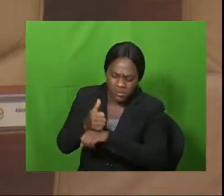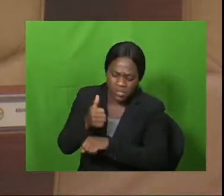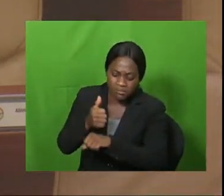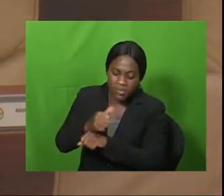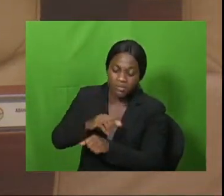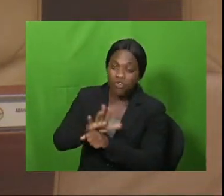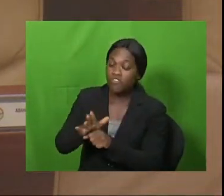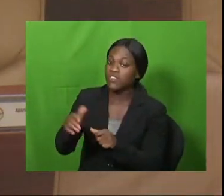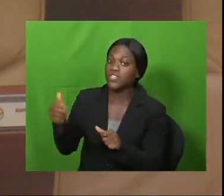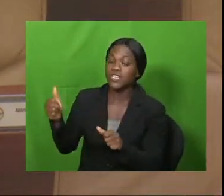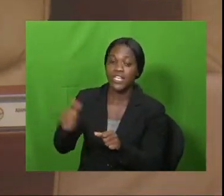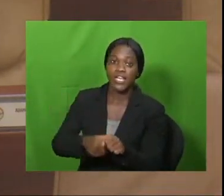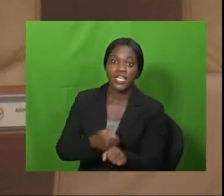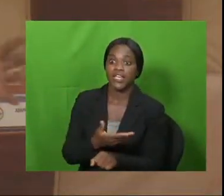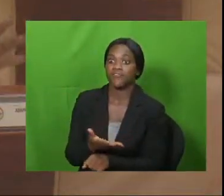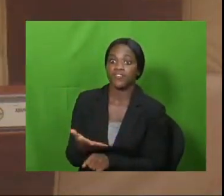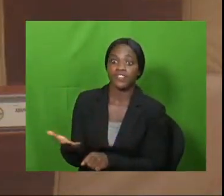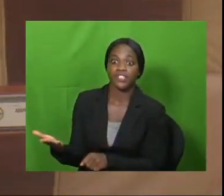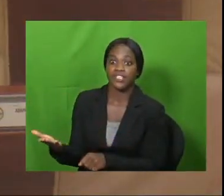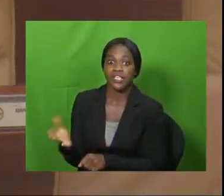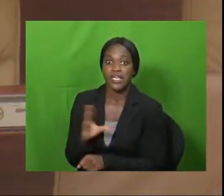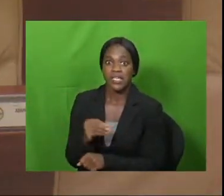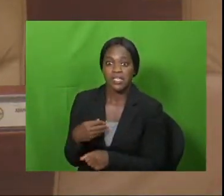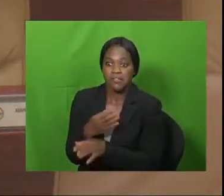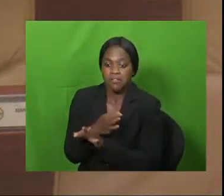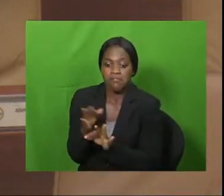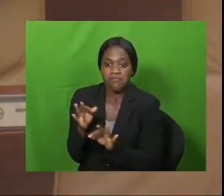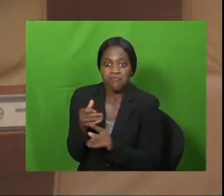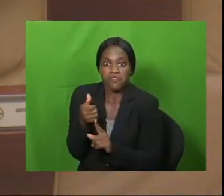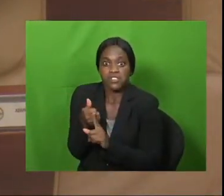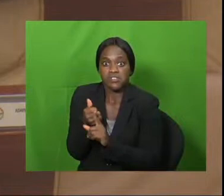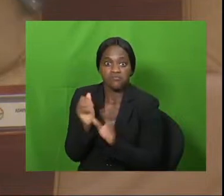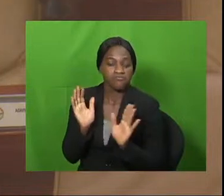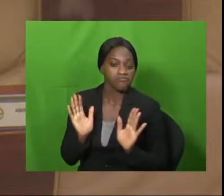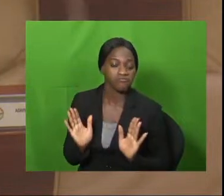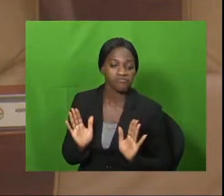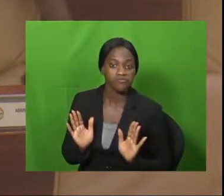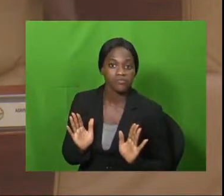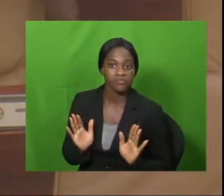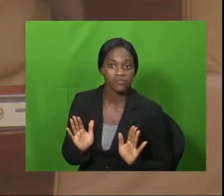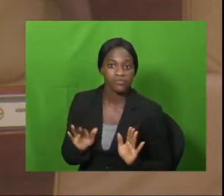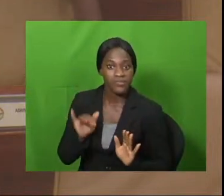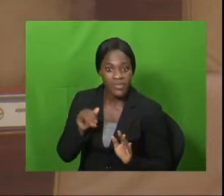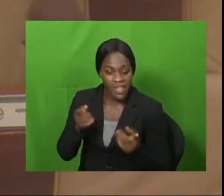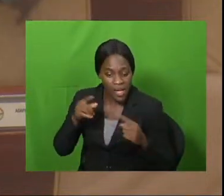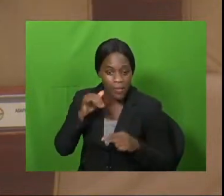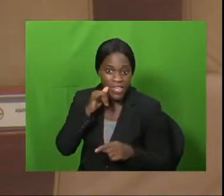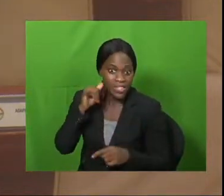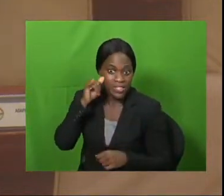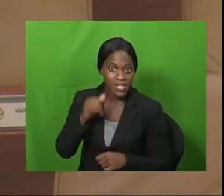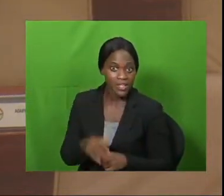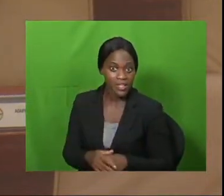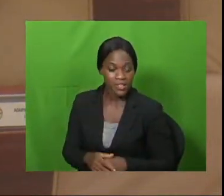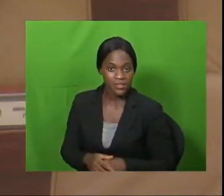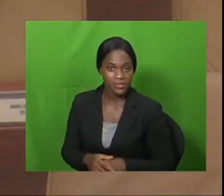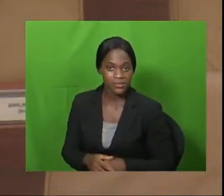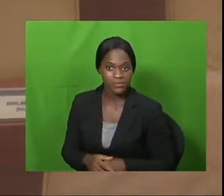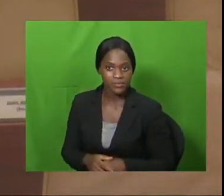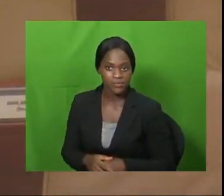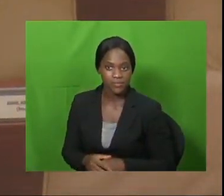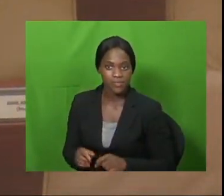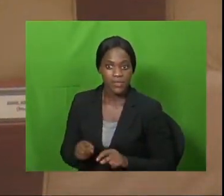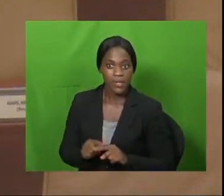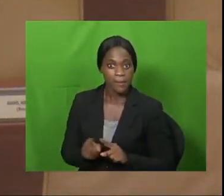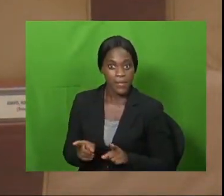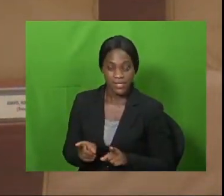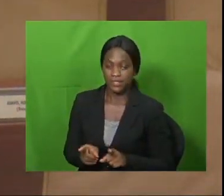everything and exonerate himself. That is what the President did yesterday. But unfortunately, for the